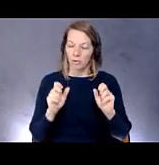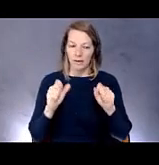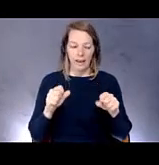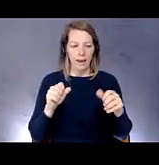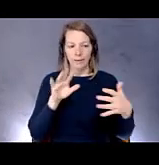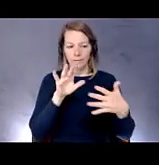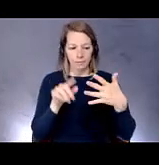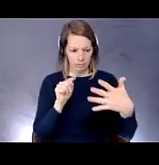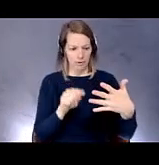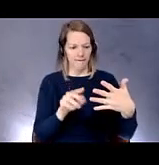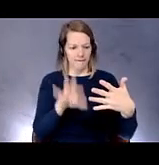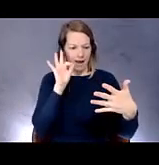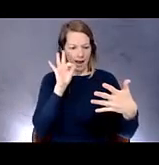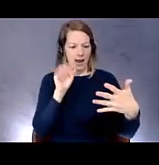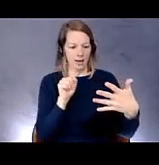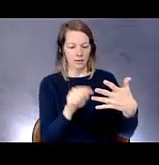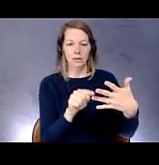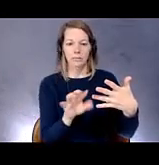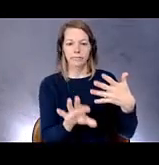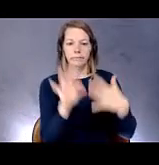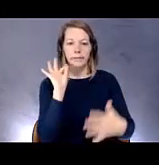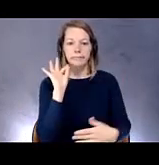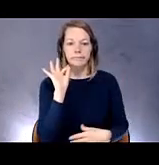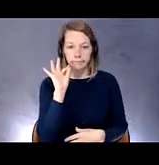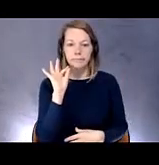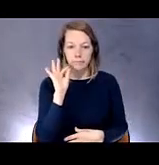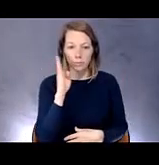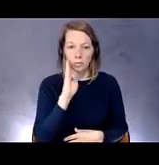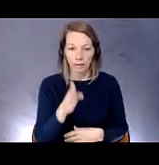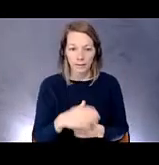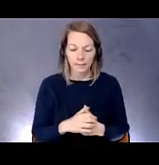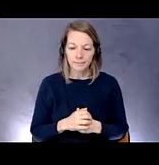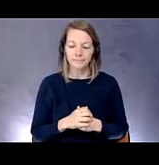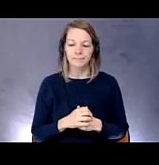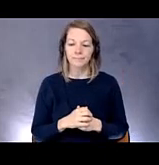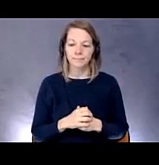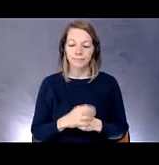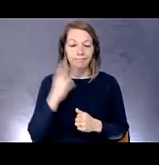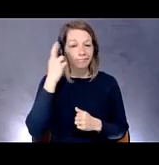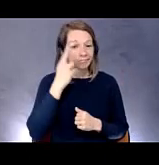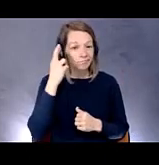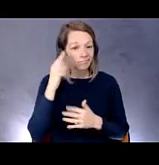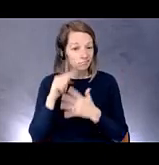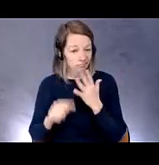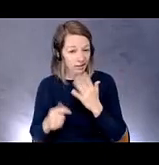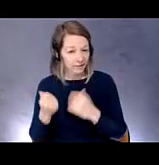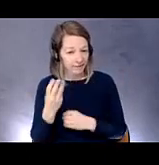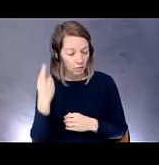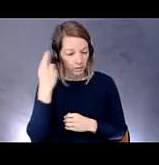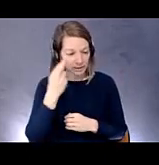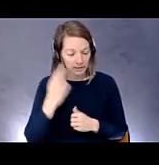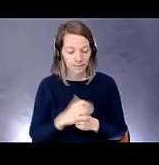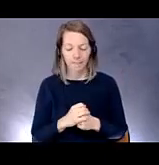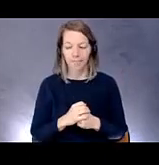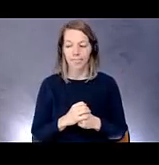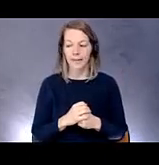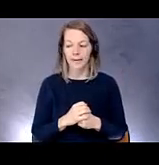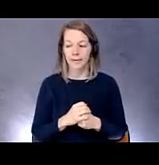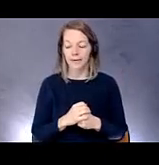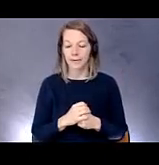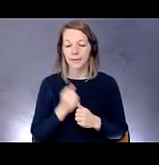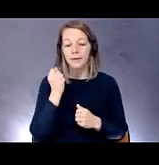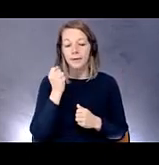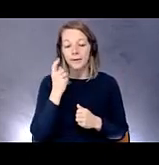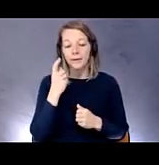Colorado option when they shop for it, then they're choosing that option, and that's because a few reasons. We know that because